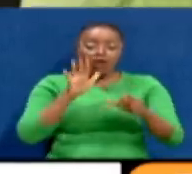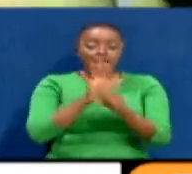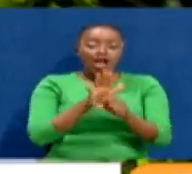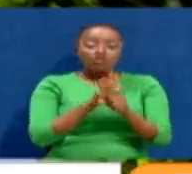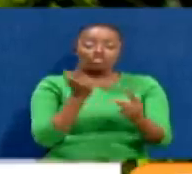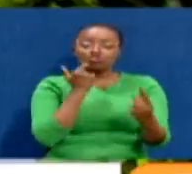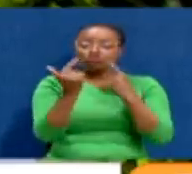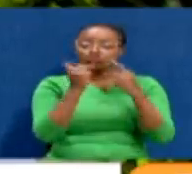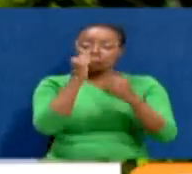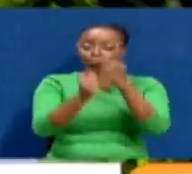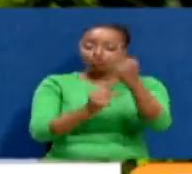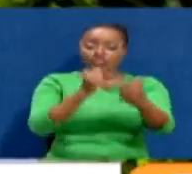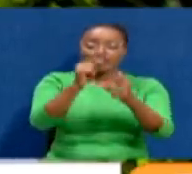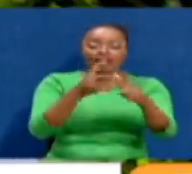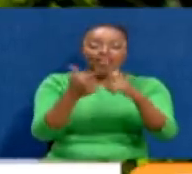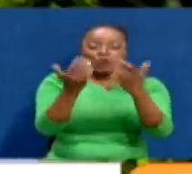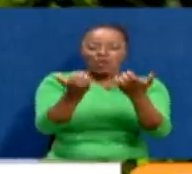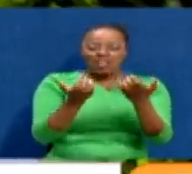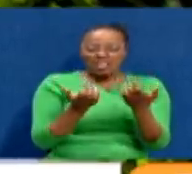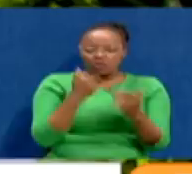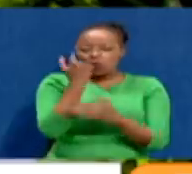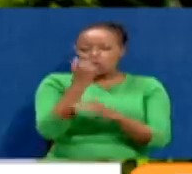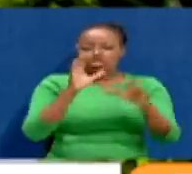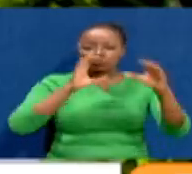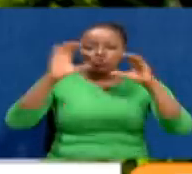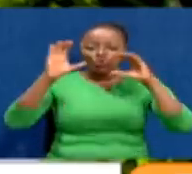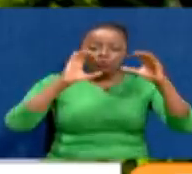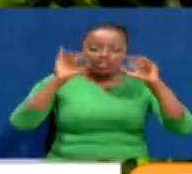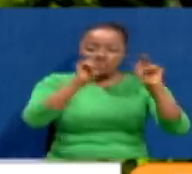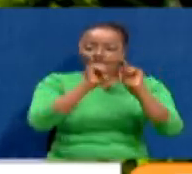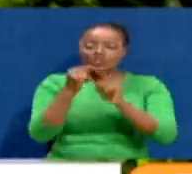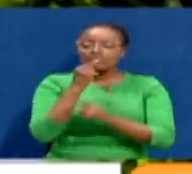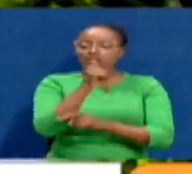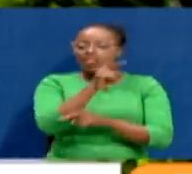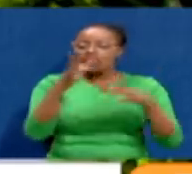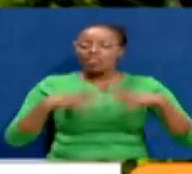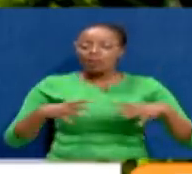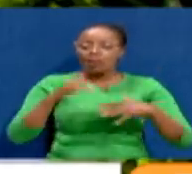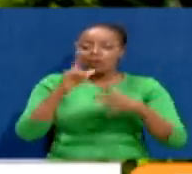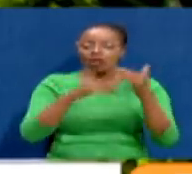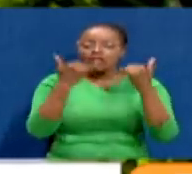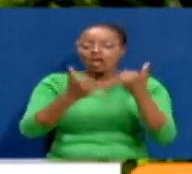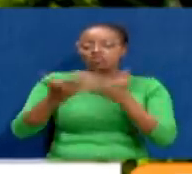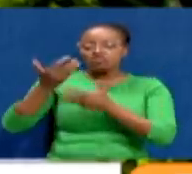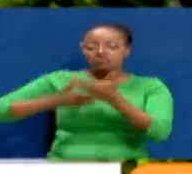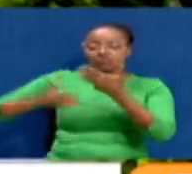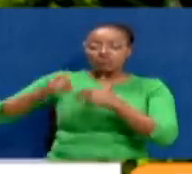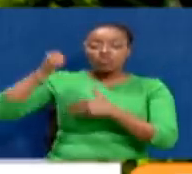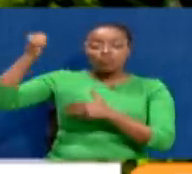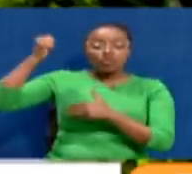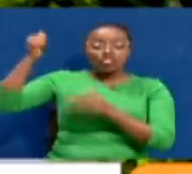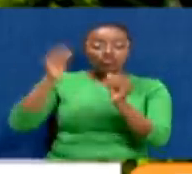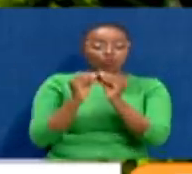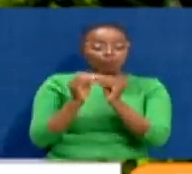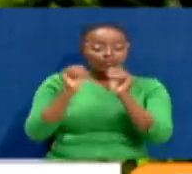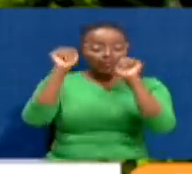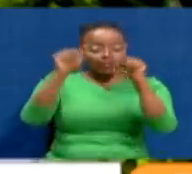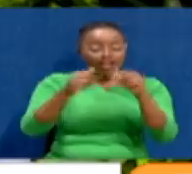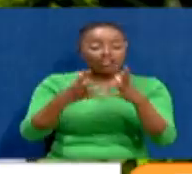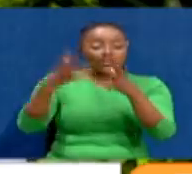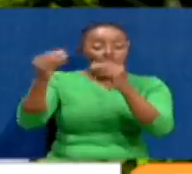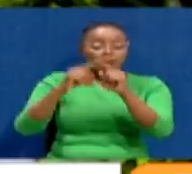talking or saying, then we need just to communicate it and tell the public that now you can engage even in political events, but